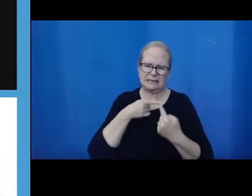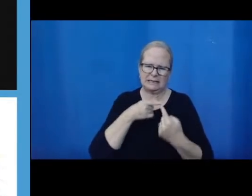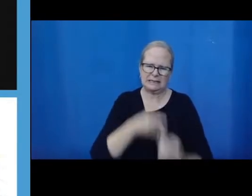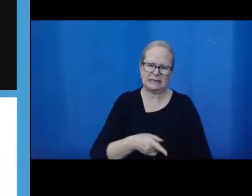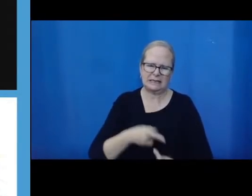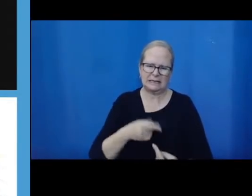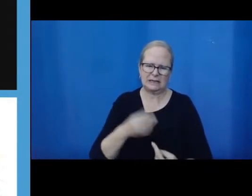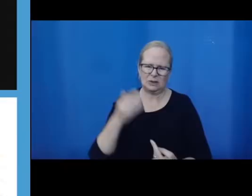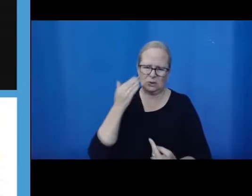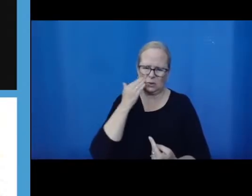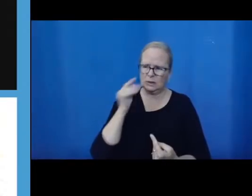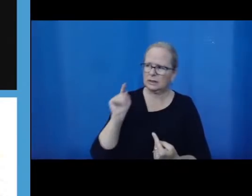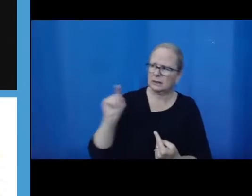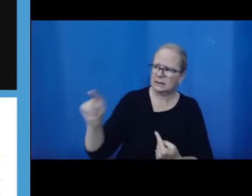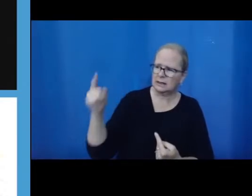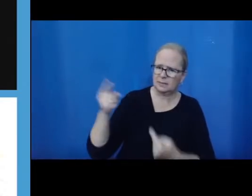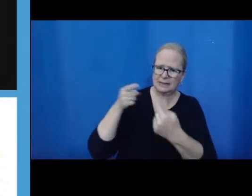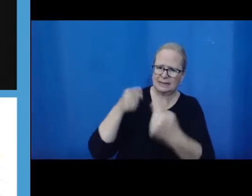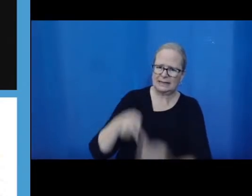them find help.